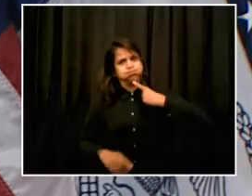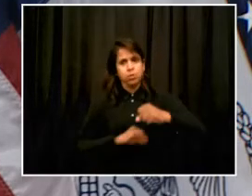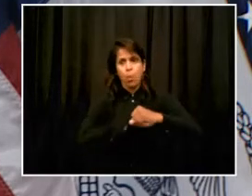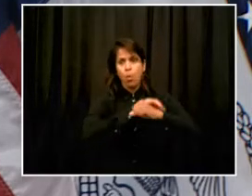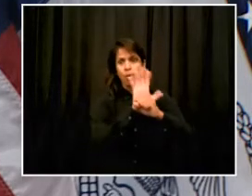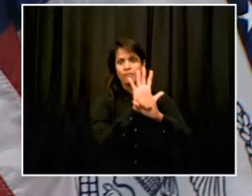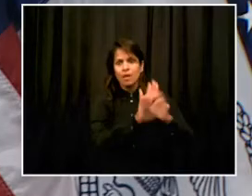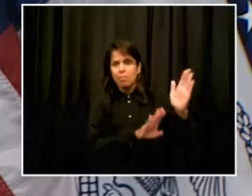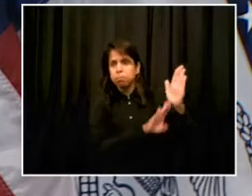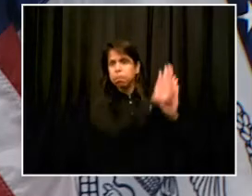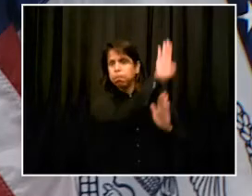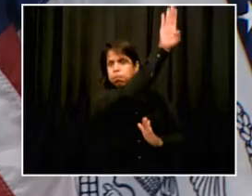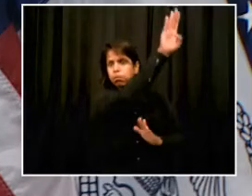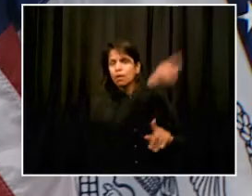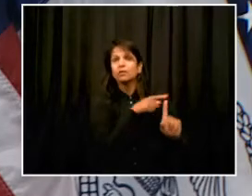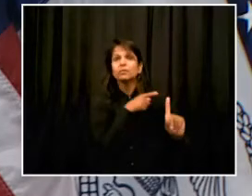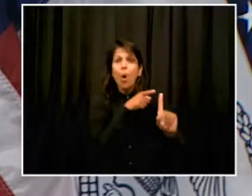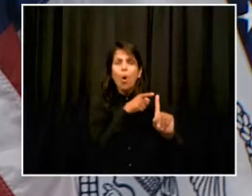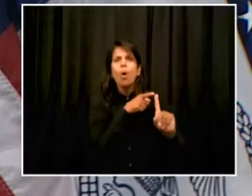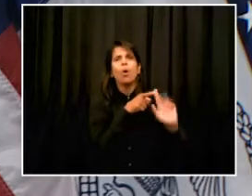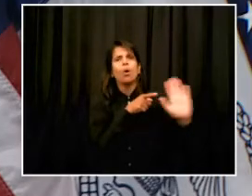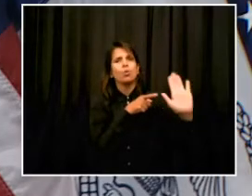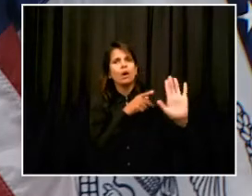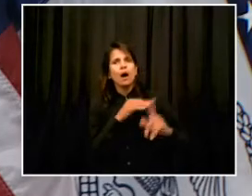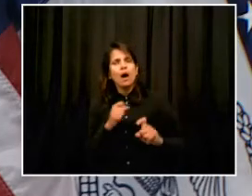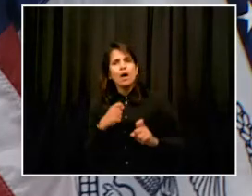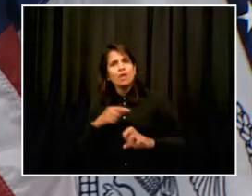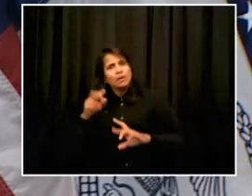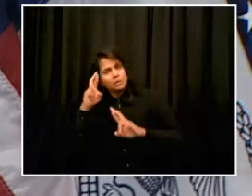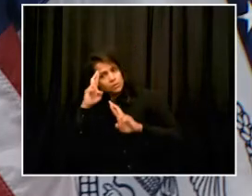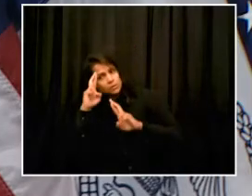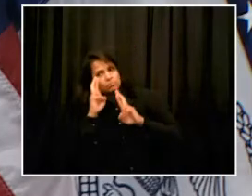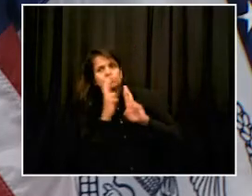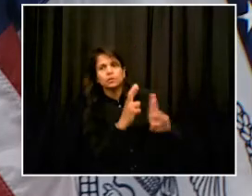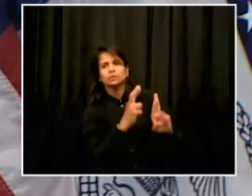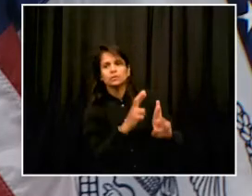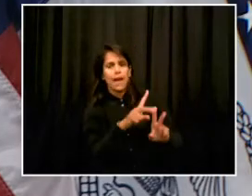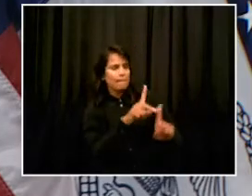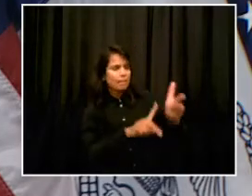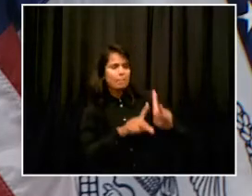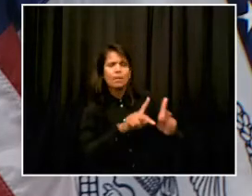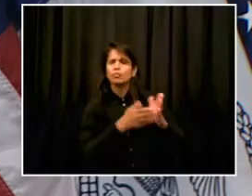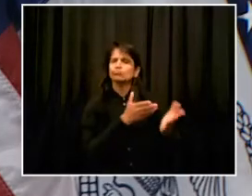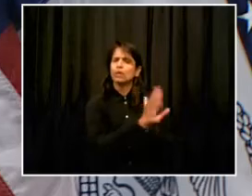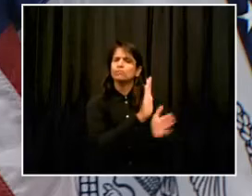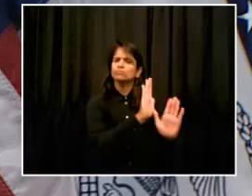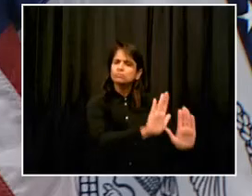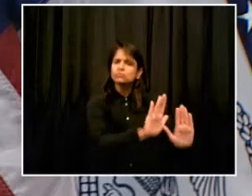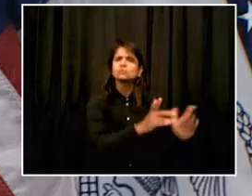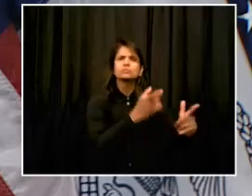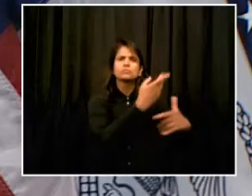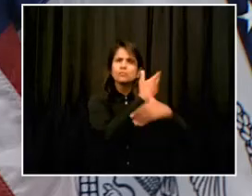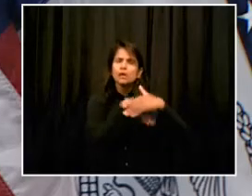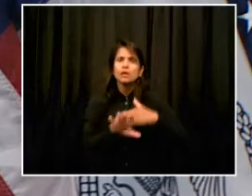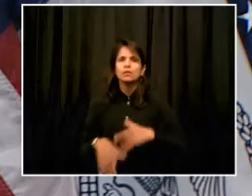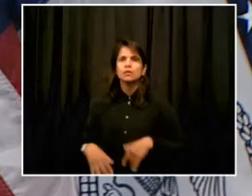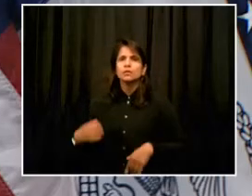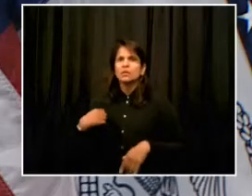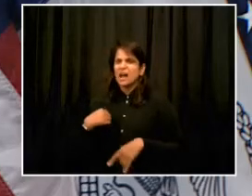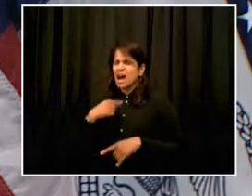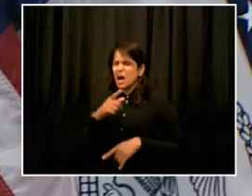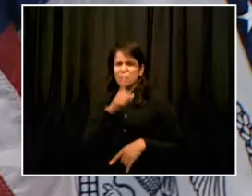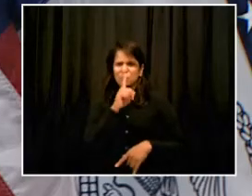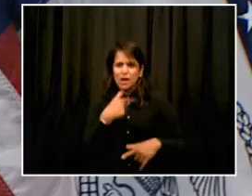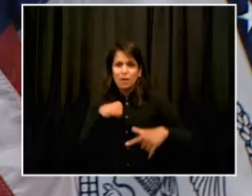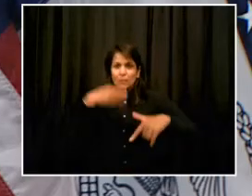say is, one, let's look at the history of New York City. People really have heeded the warnings here. And this is a fact. We